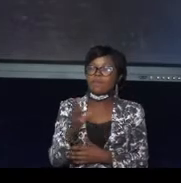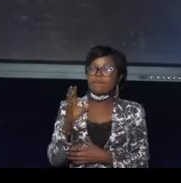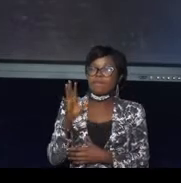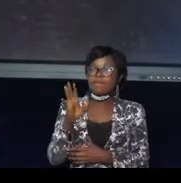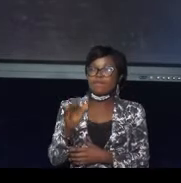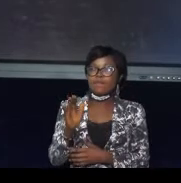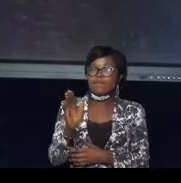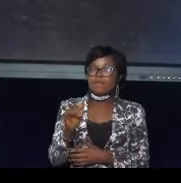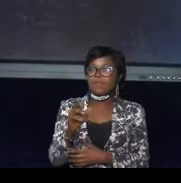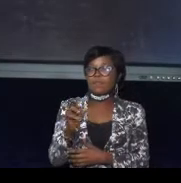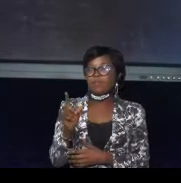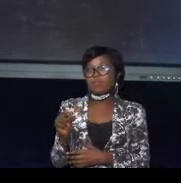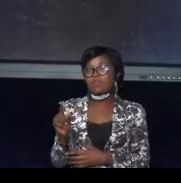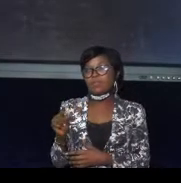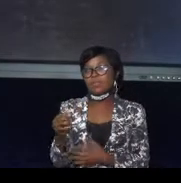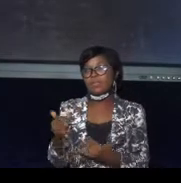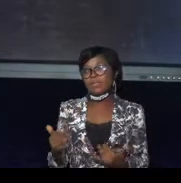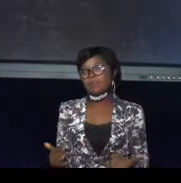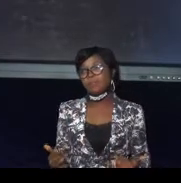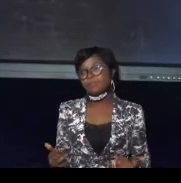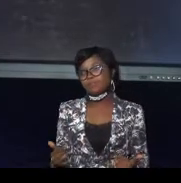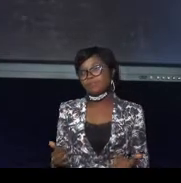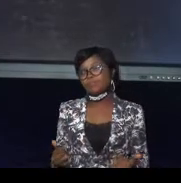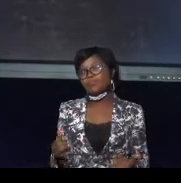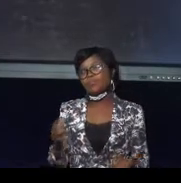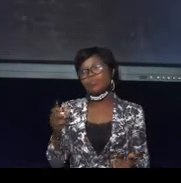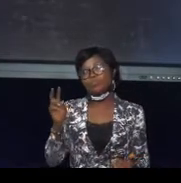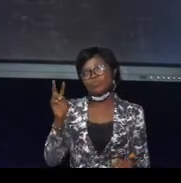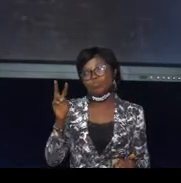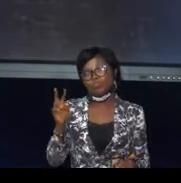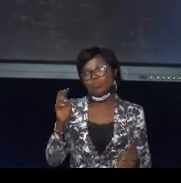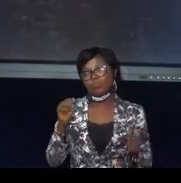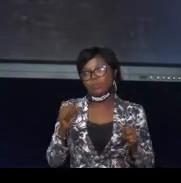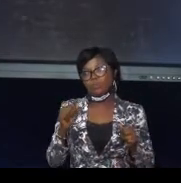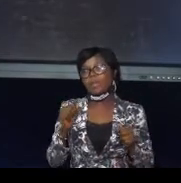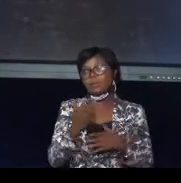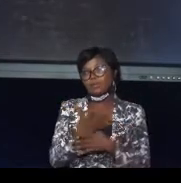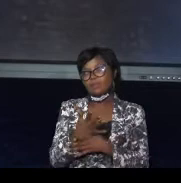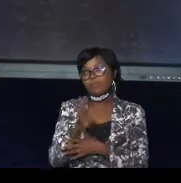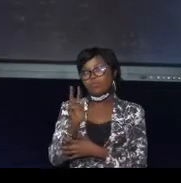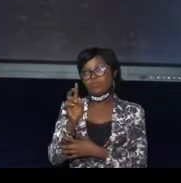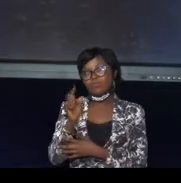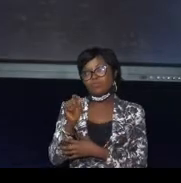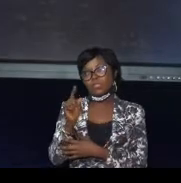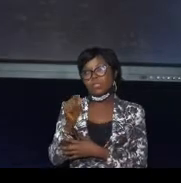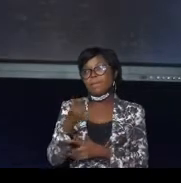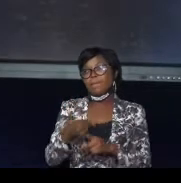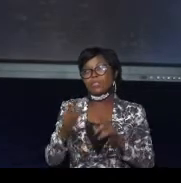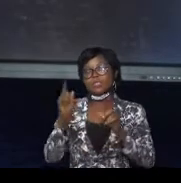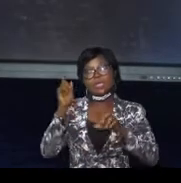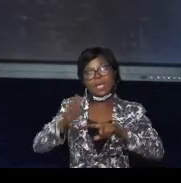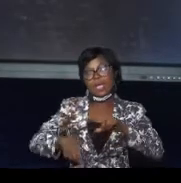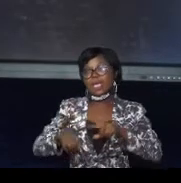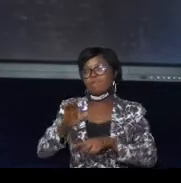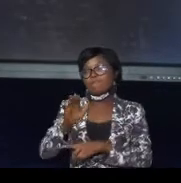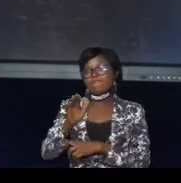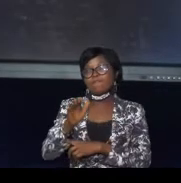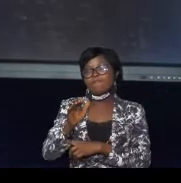into 2. Okay, 15 and 20. But now 2 can go here obviously because it ends with 0, but 2 cannot go